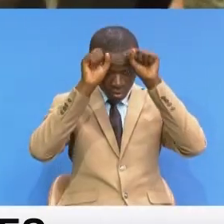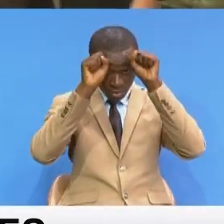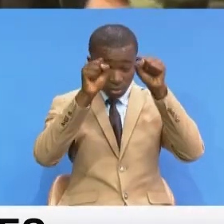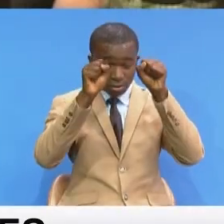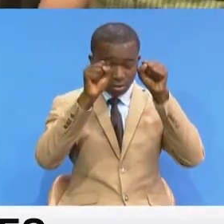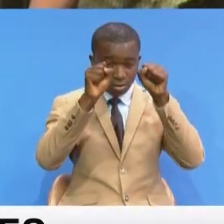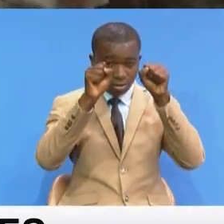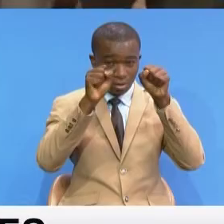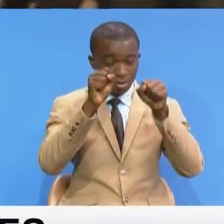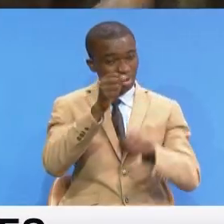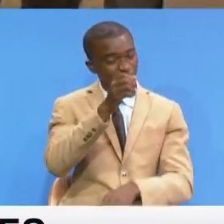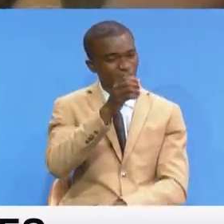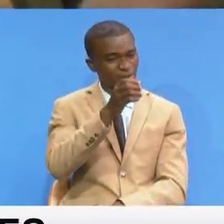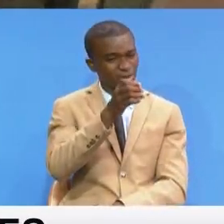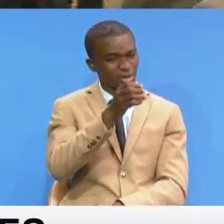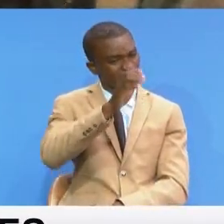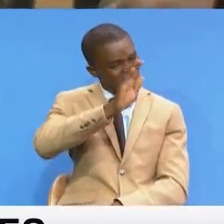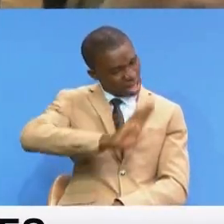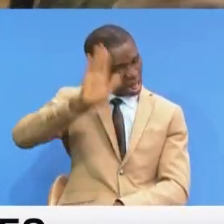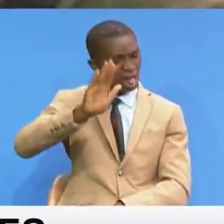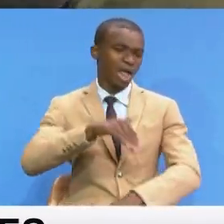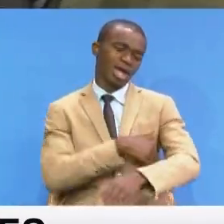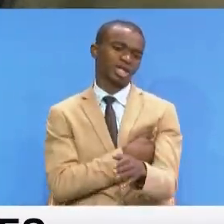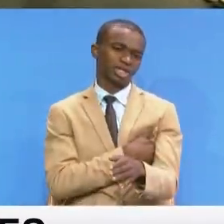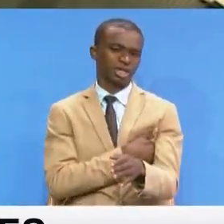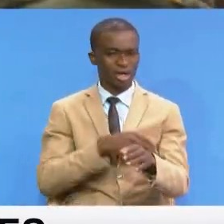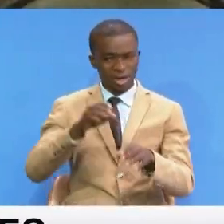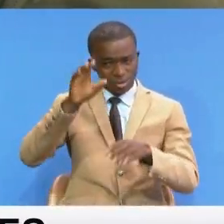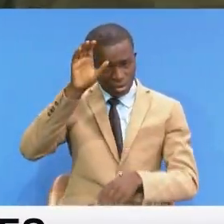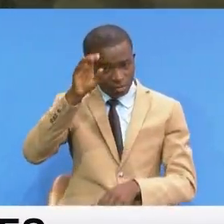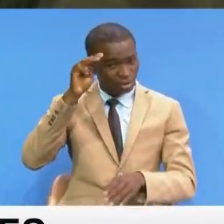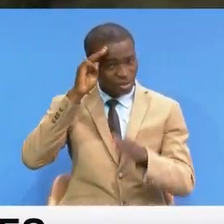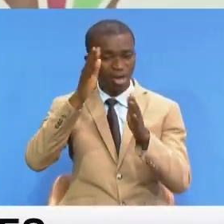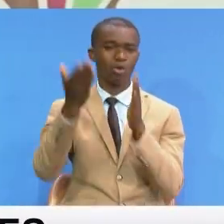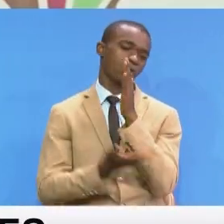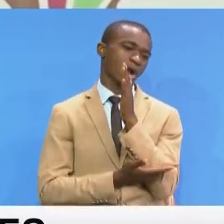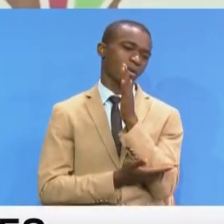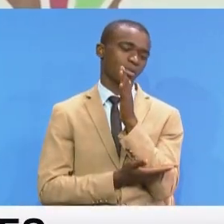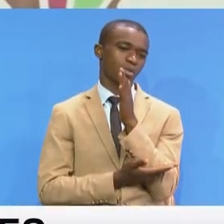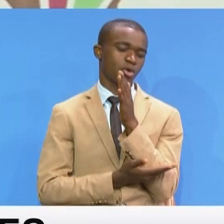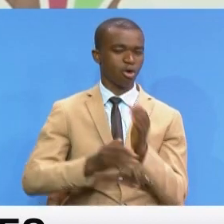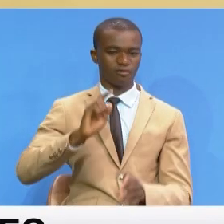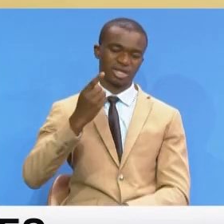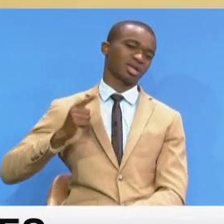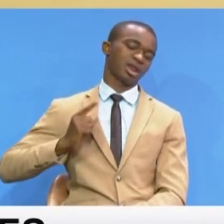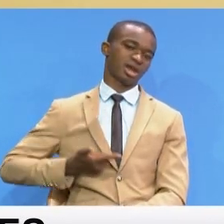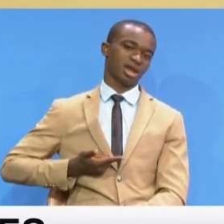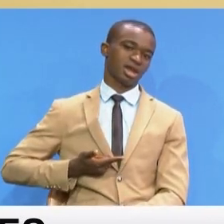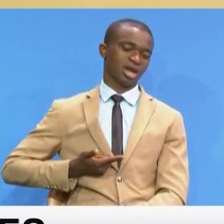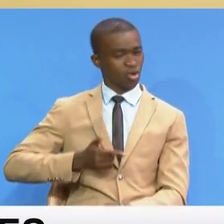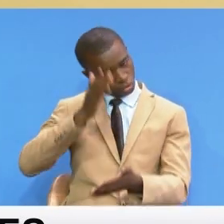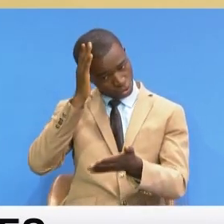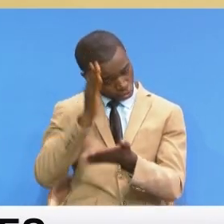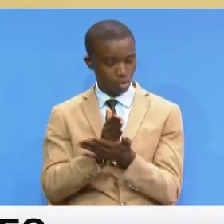First Lady Mtinta Hichilema was in Katete to officiate at the Ending Child Marriages